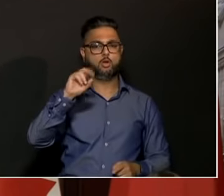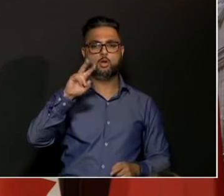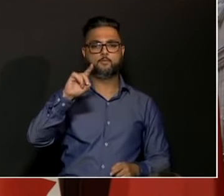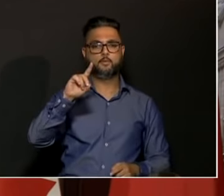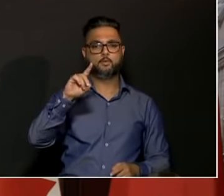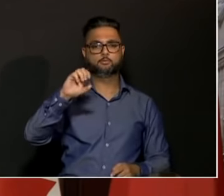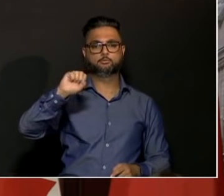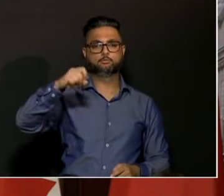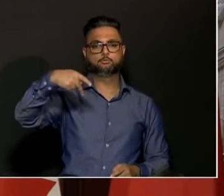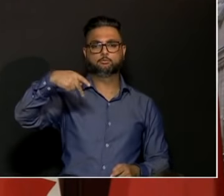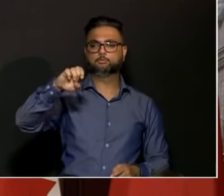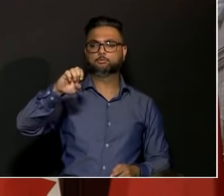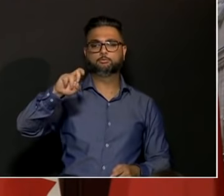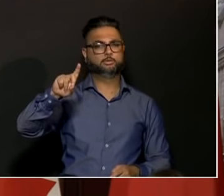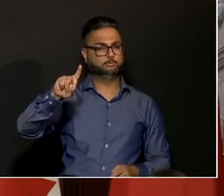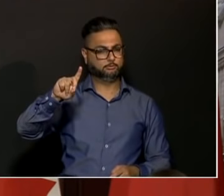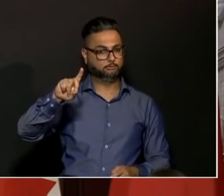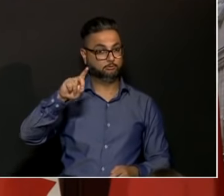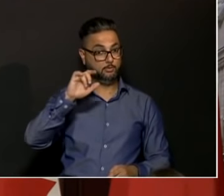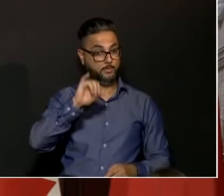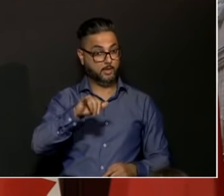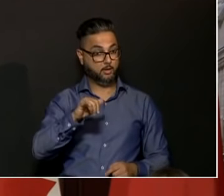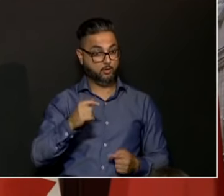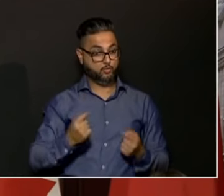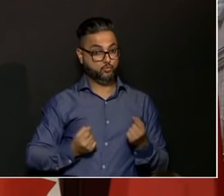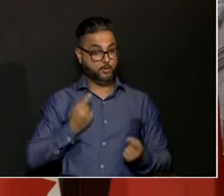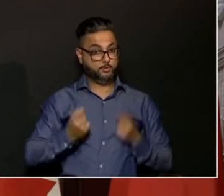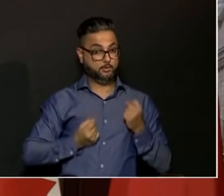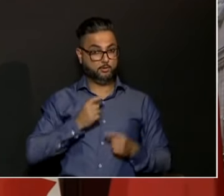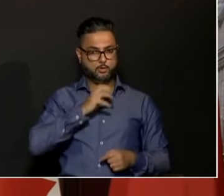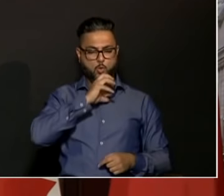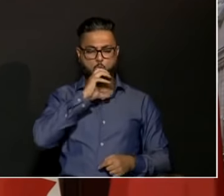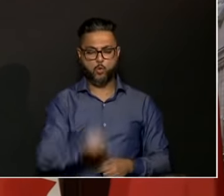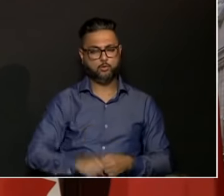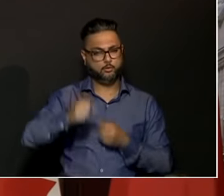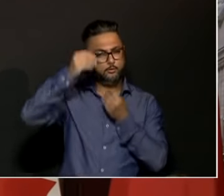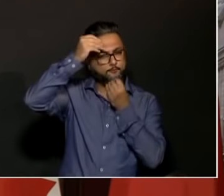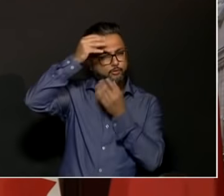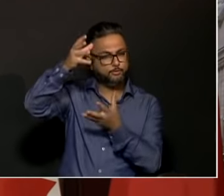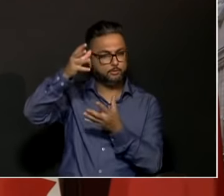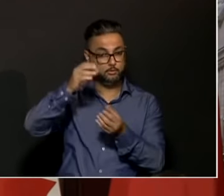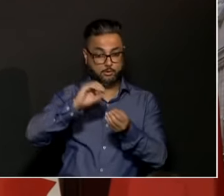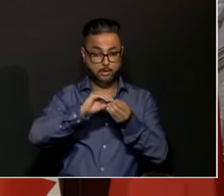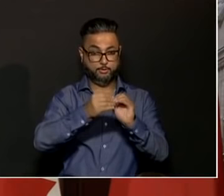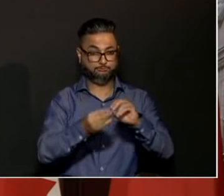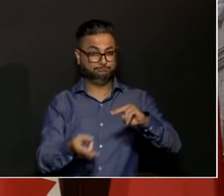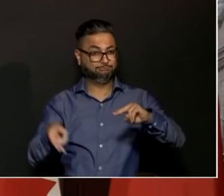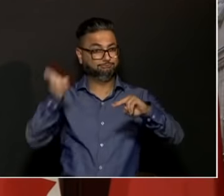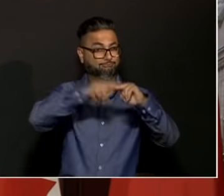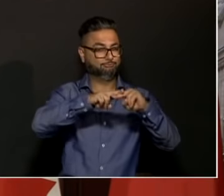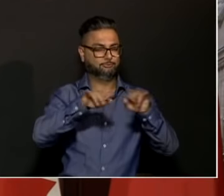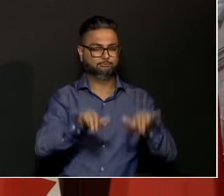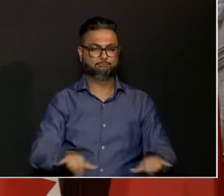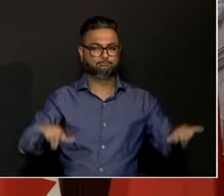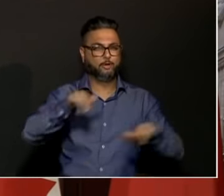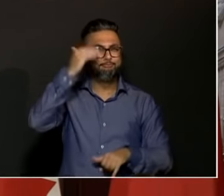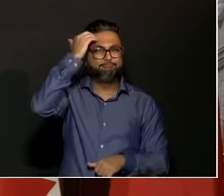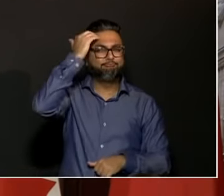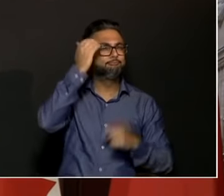example, is weeks old. The spike in numbers is weeks old. I mean, is there any sense that the government has